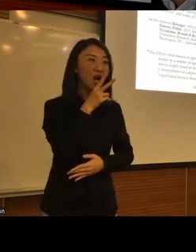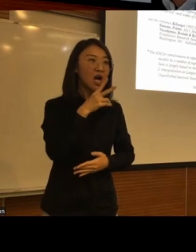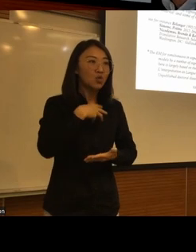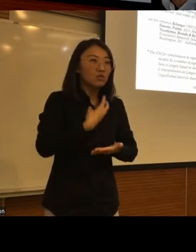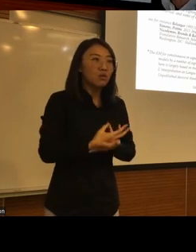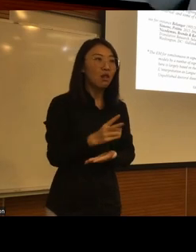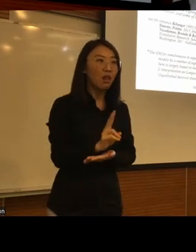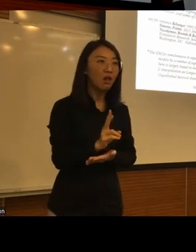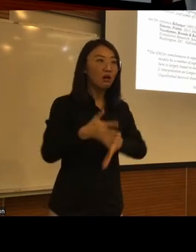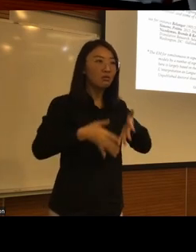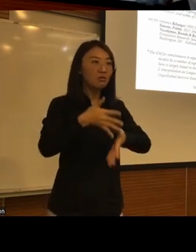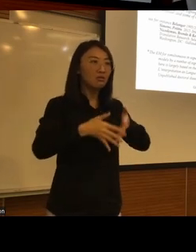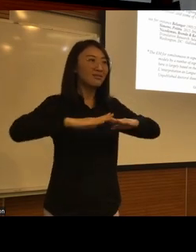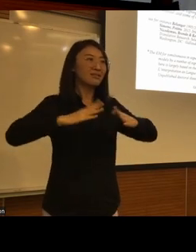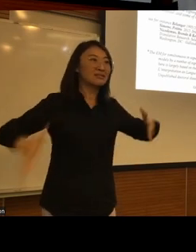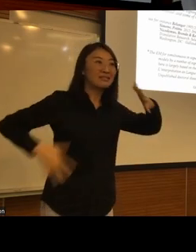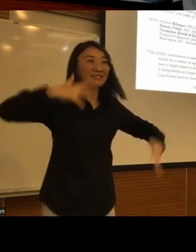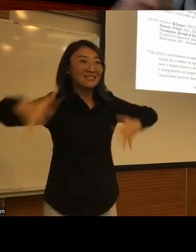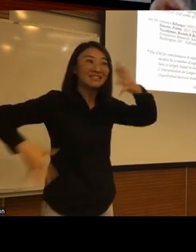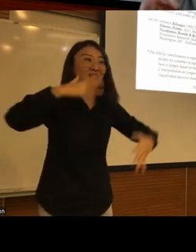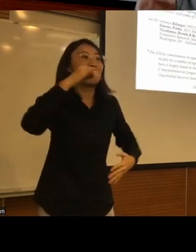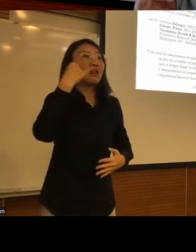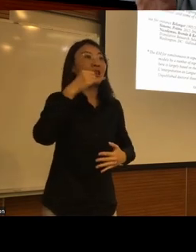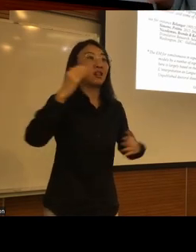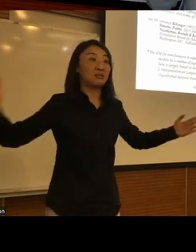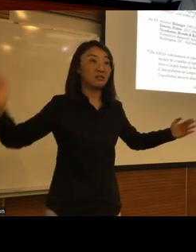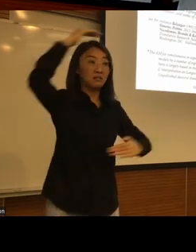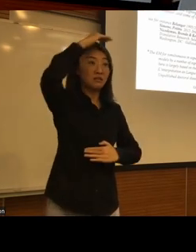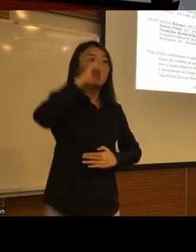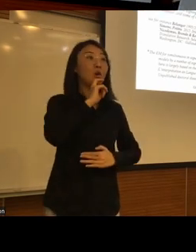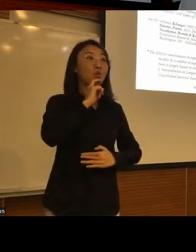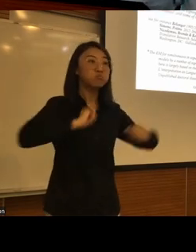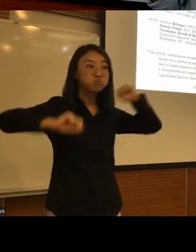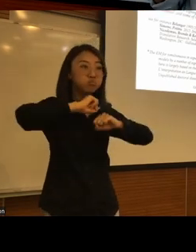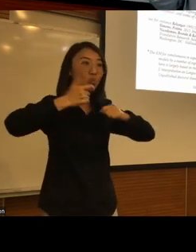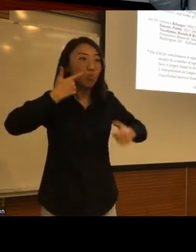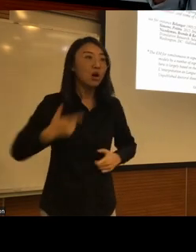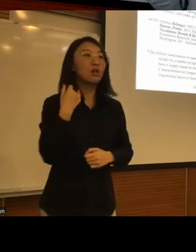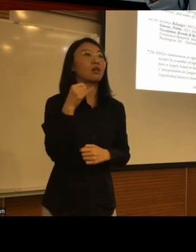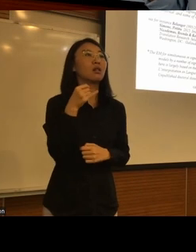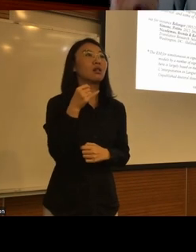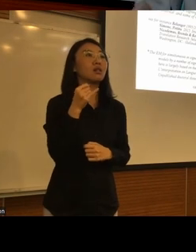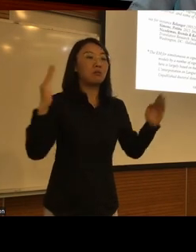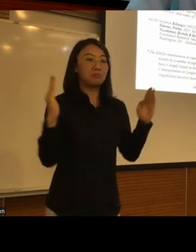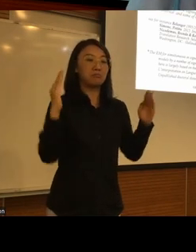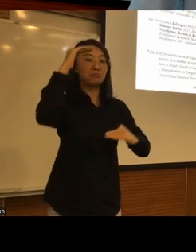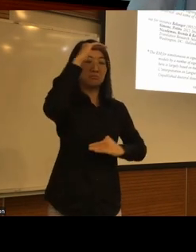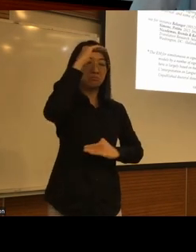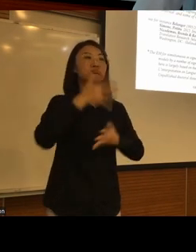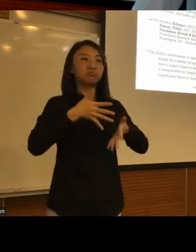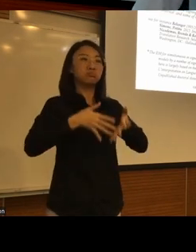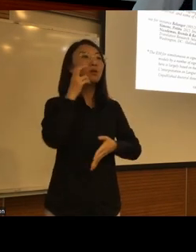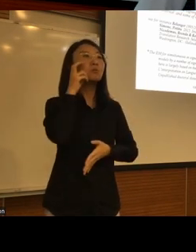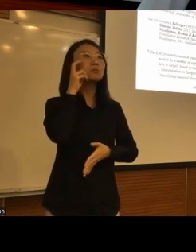the way they sign because they cannot make big gestures because this is very limited. There are all sorts of things like